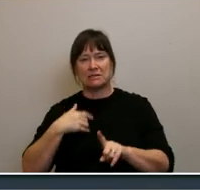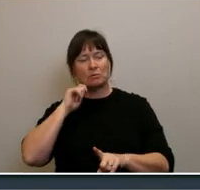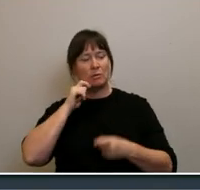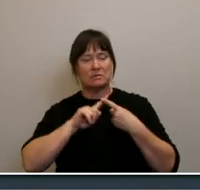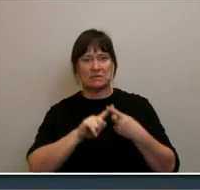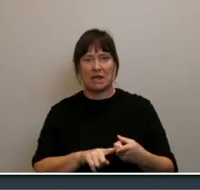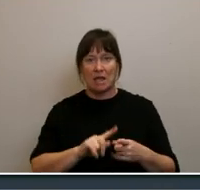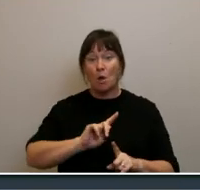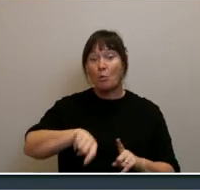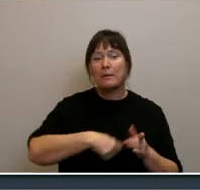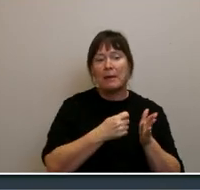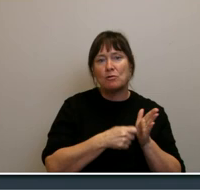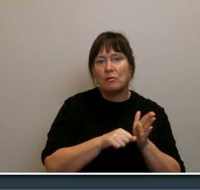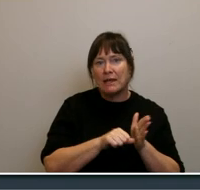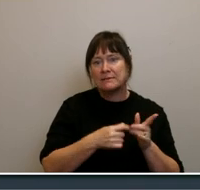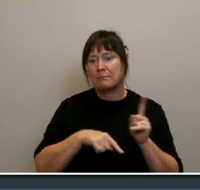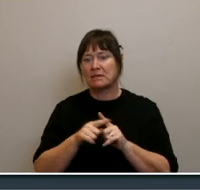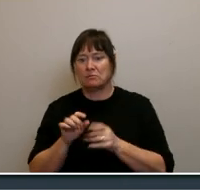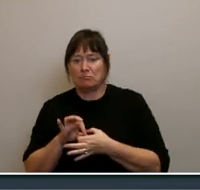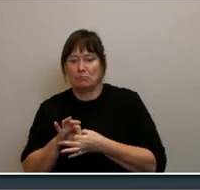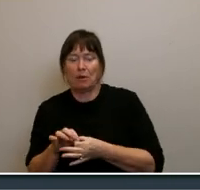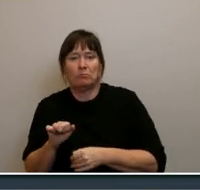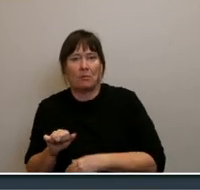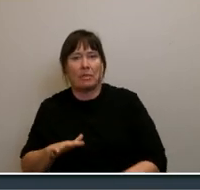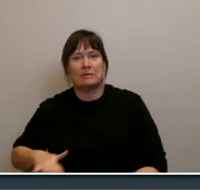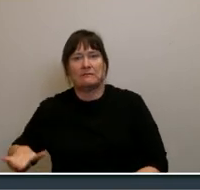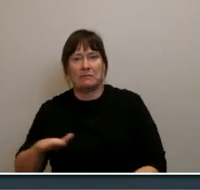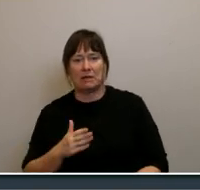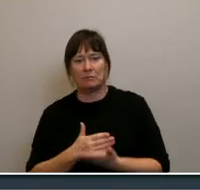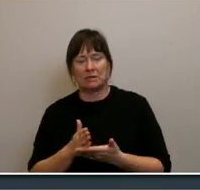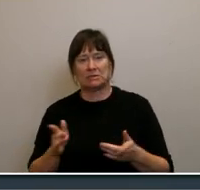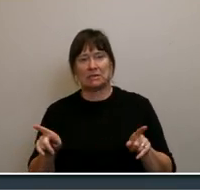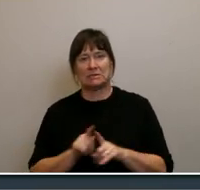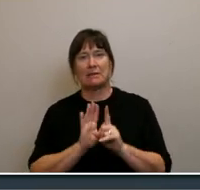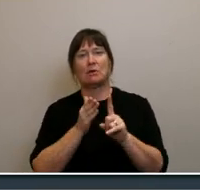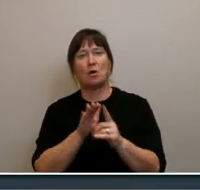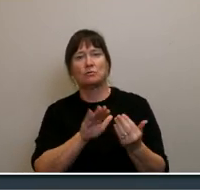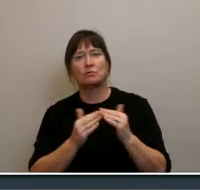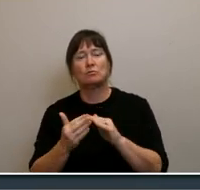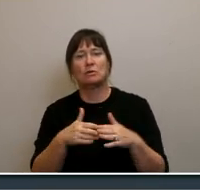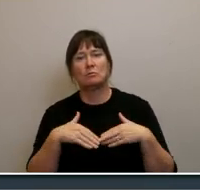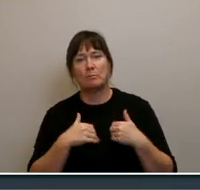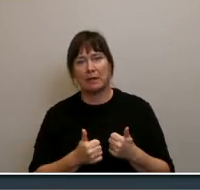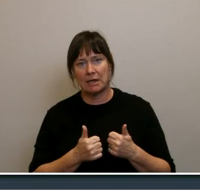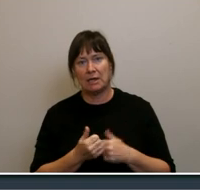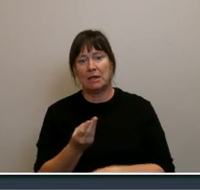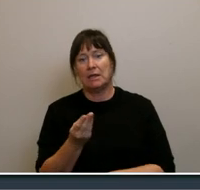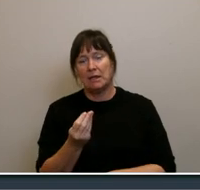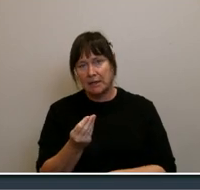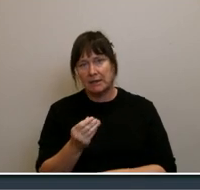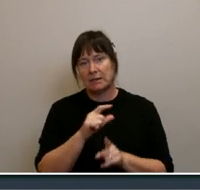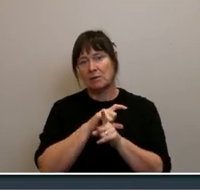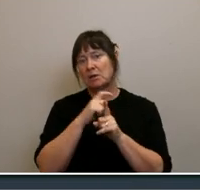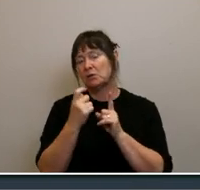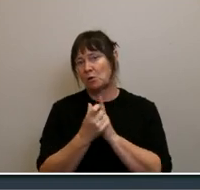ratepayers and mana whenua of Ahuriri Napier, we share common goals of community wellbeing, economic, social, cultural, and